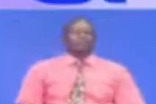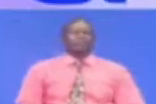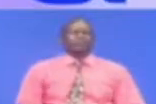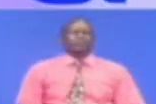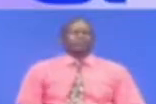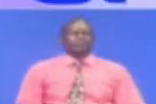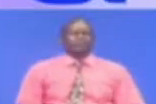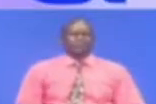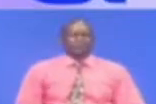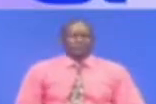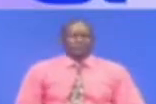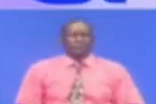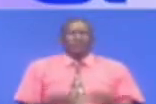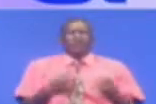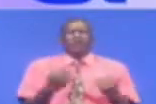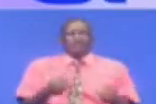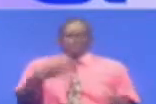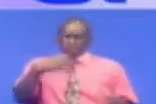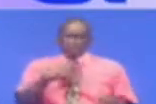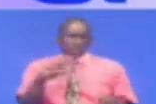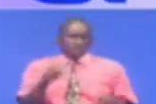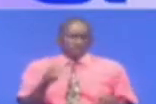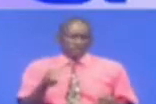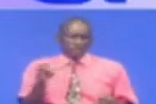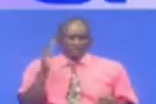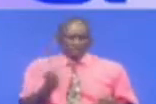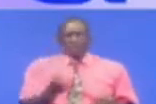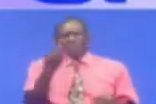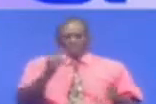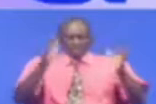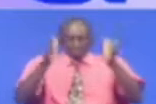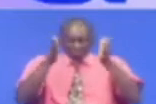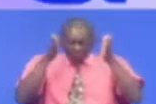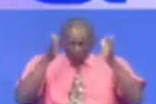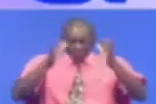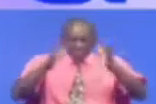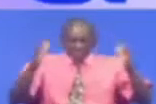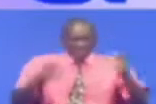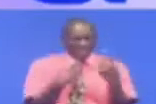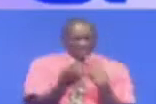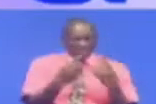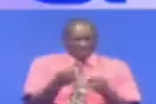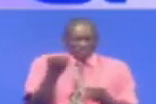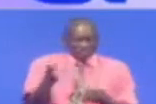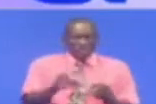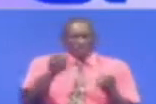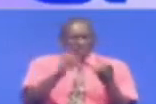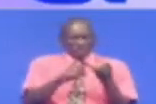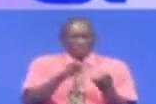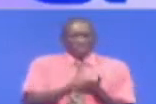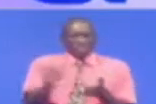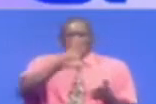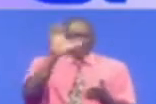It is saddening to hear the three broad arguments that were made. First, that Africa